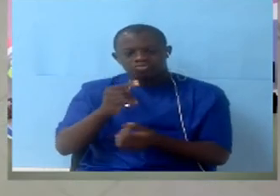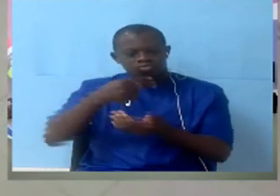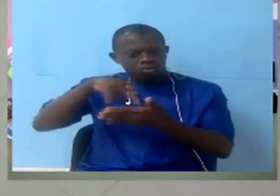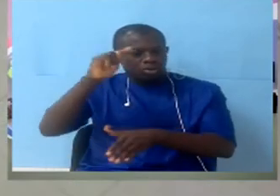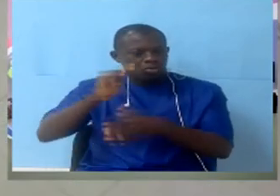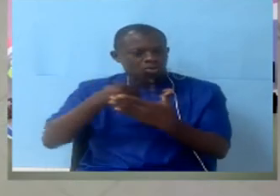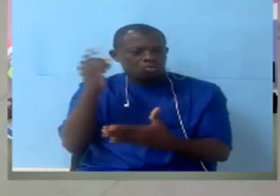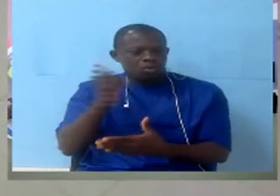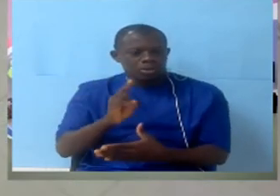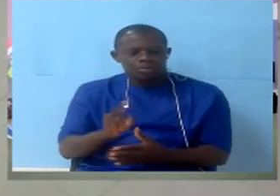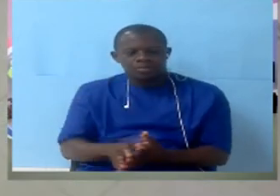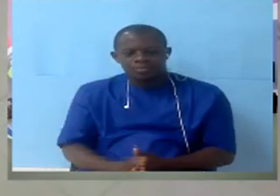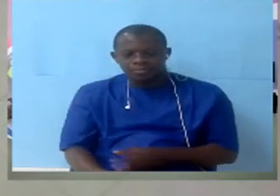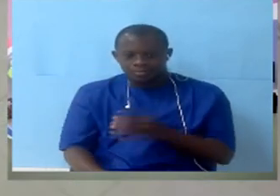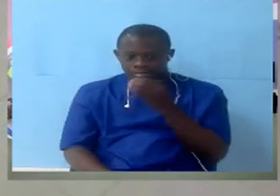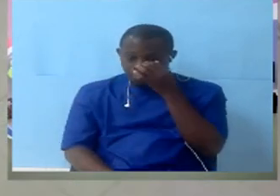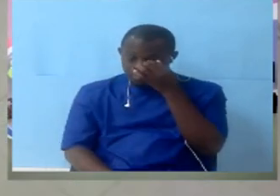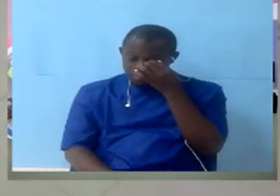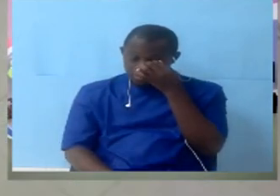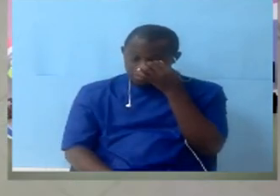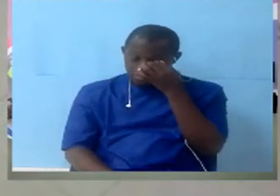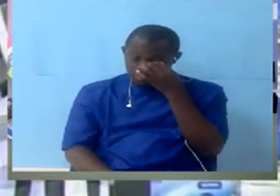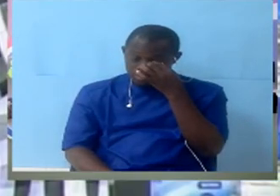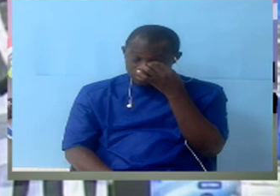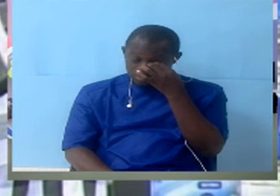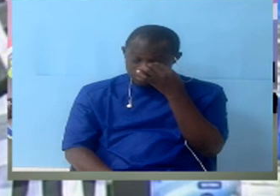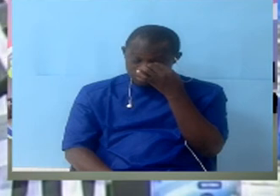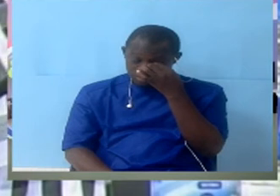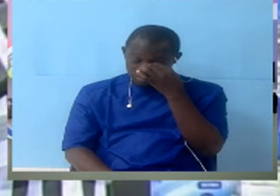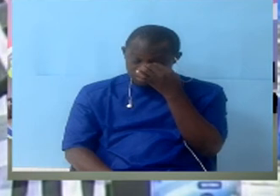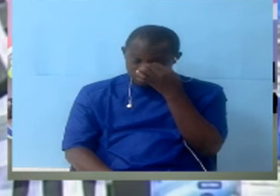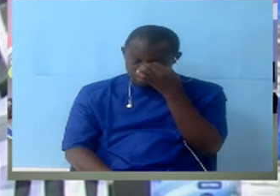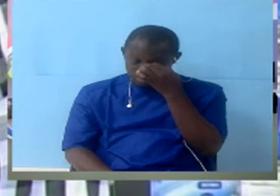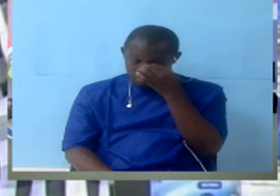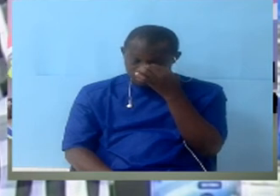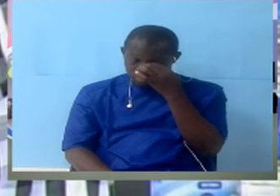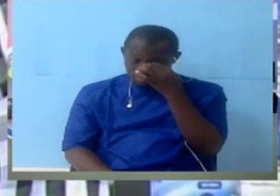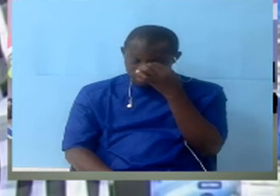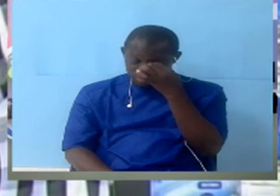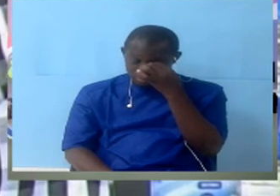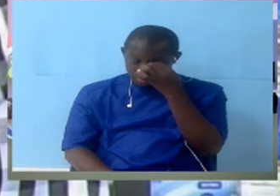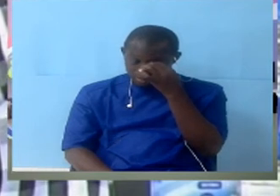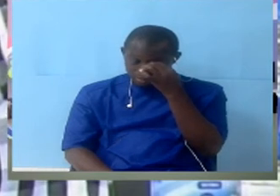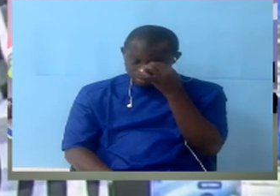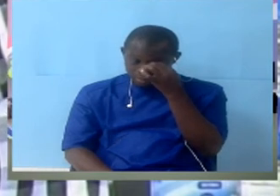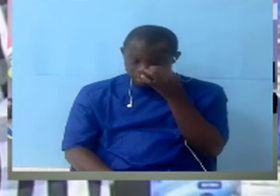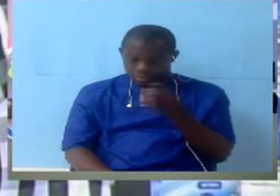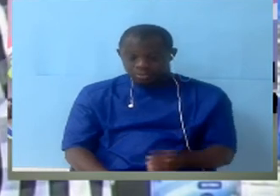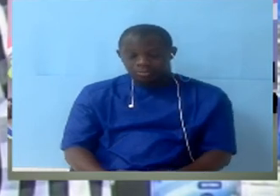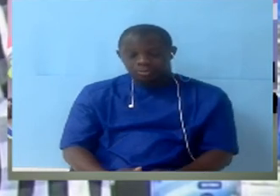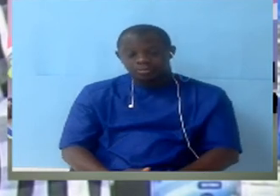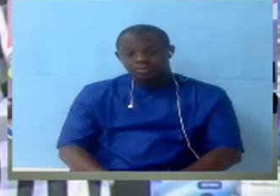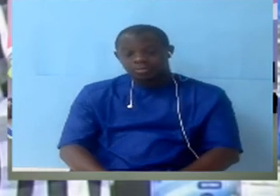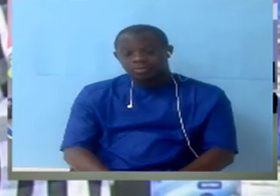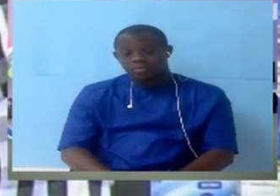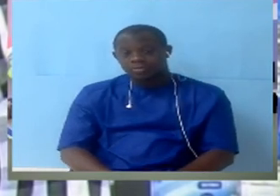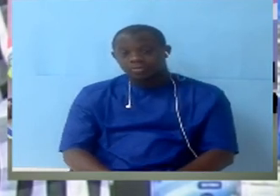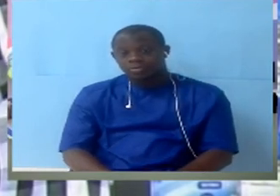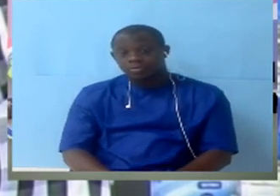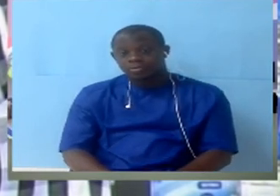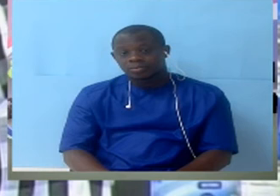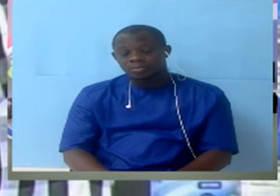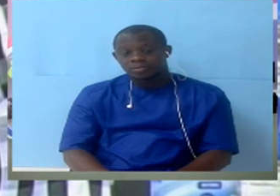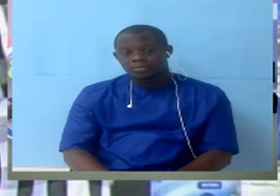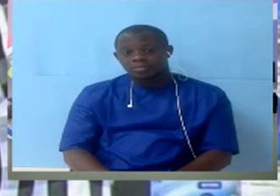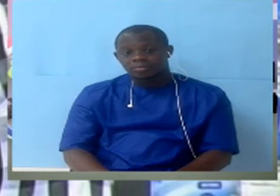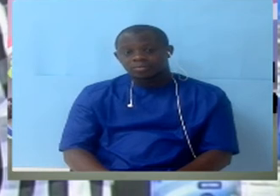watu watakotle maslan nilale, wala mwila lo dlati. Hankai, because nundo suto fa, after nundo